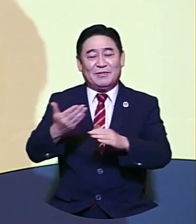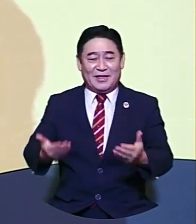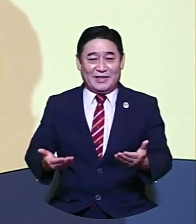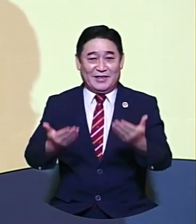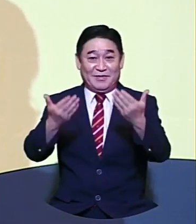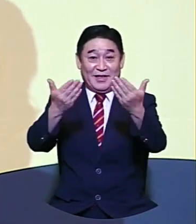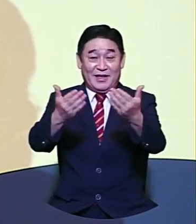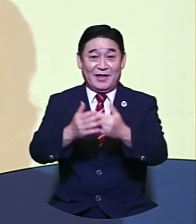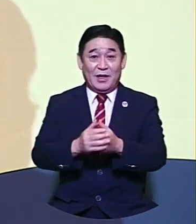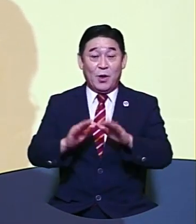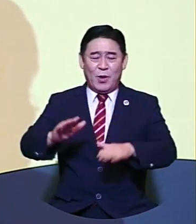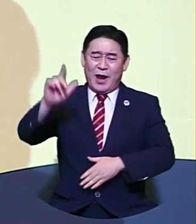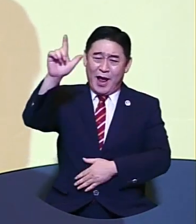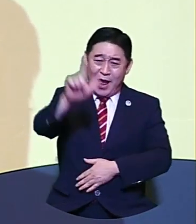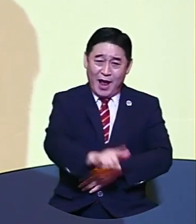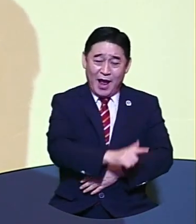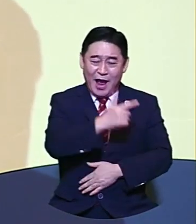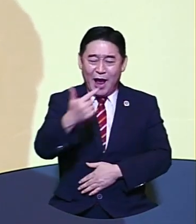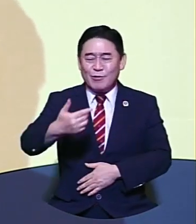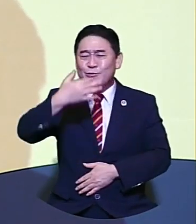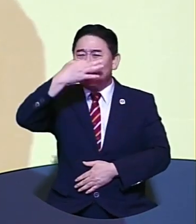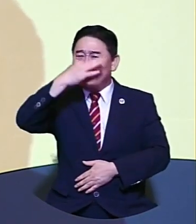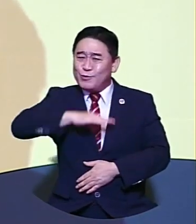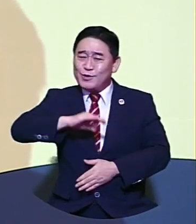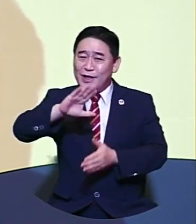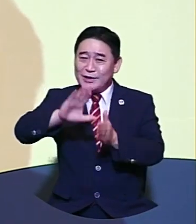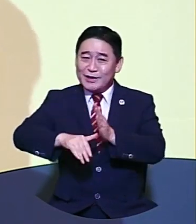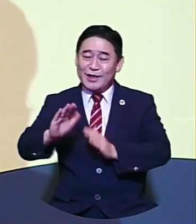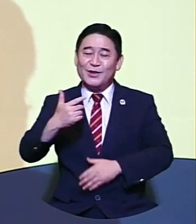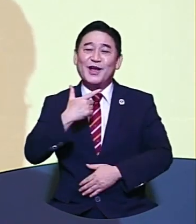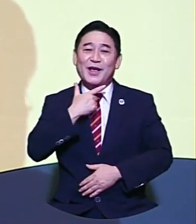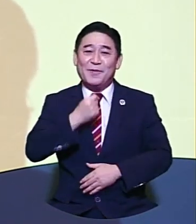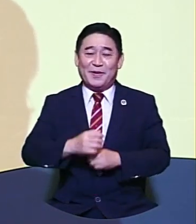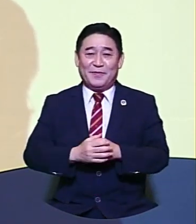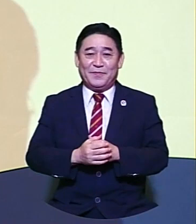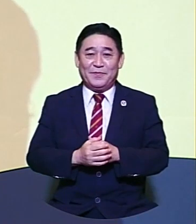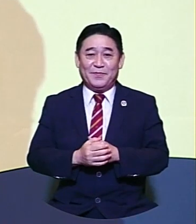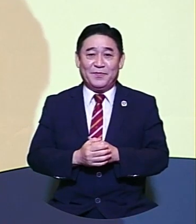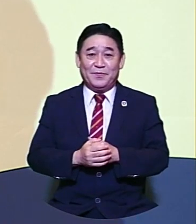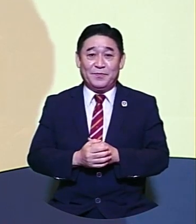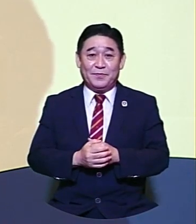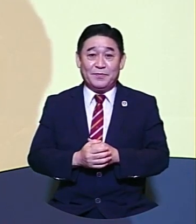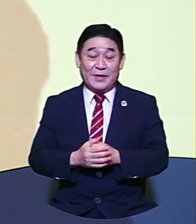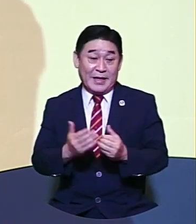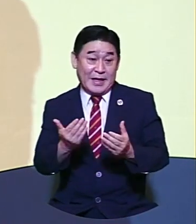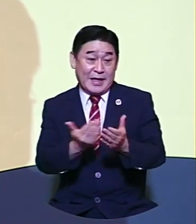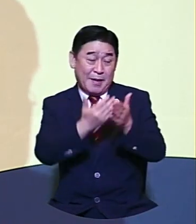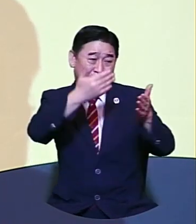hour, online and offline. I hope you have enjoyed today as much as I did.